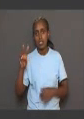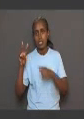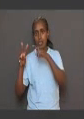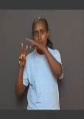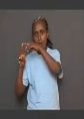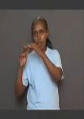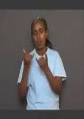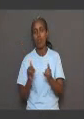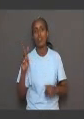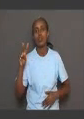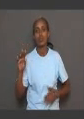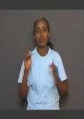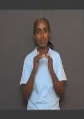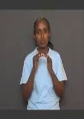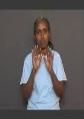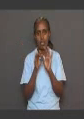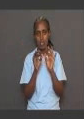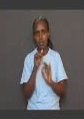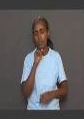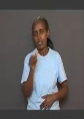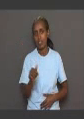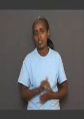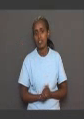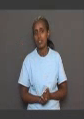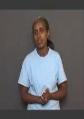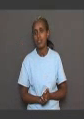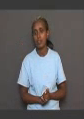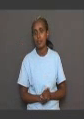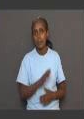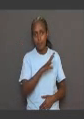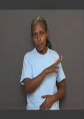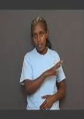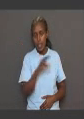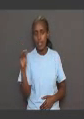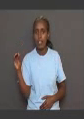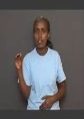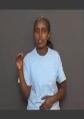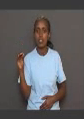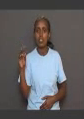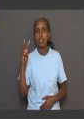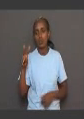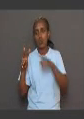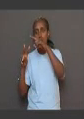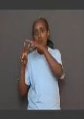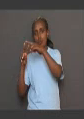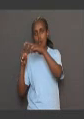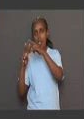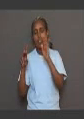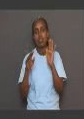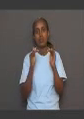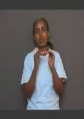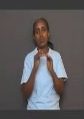Of 3 pi over 2 is undefined. And of 2